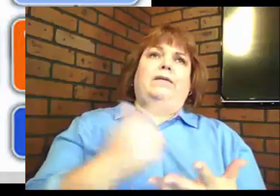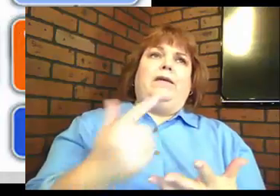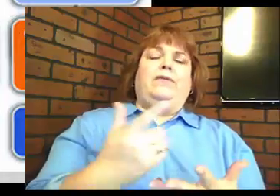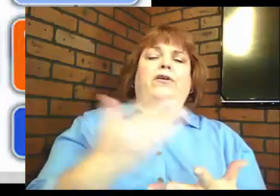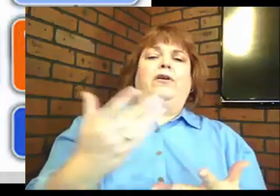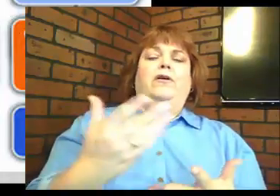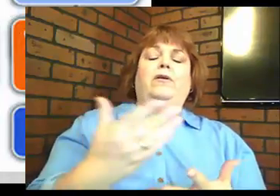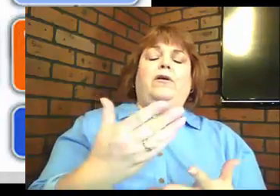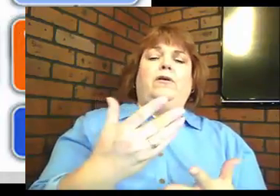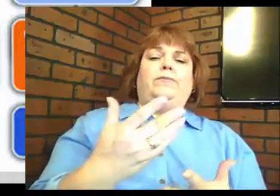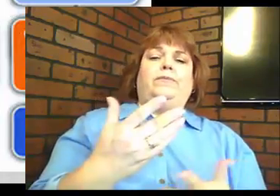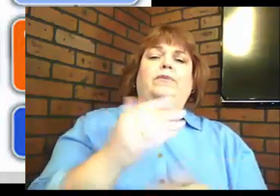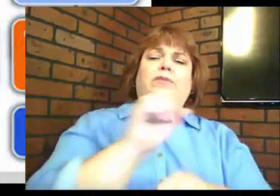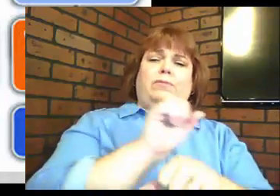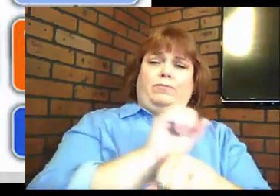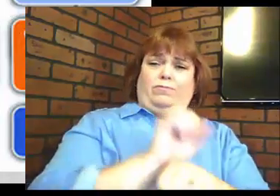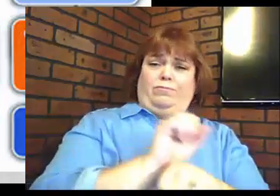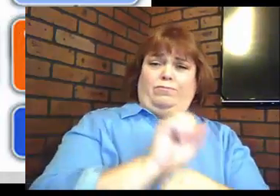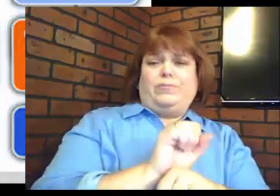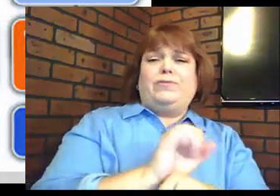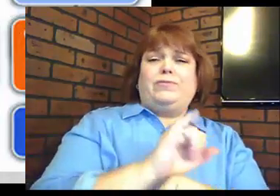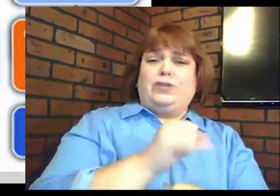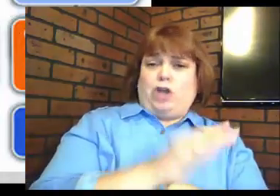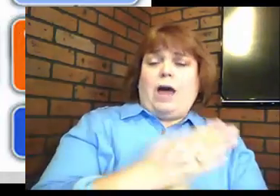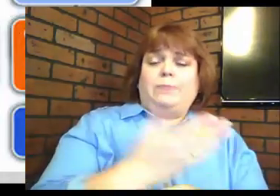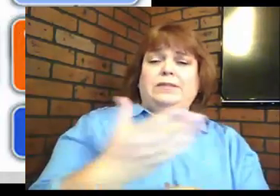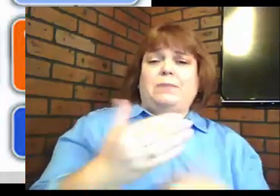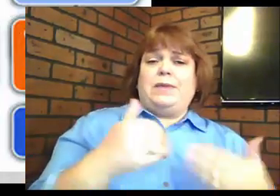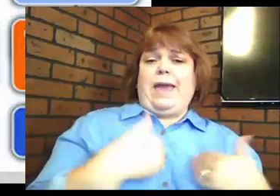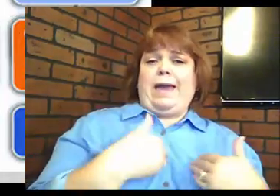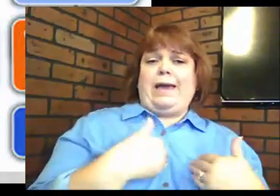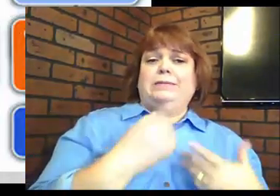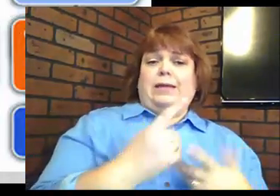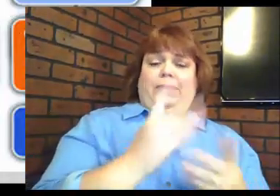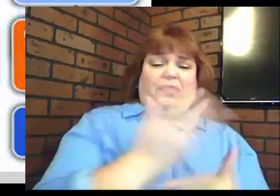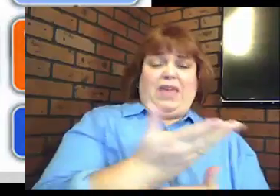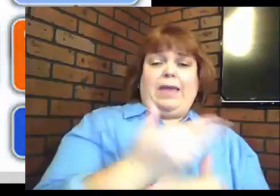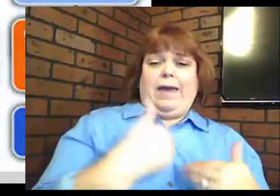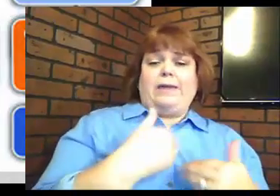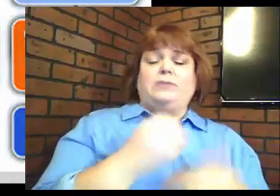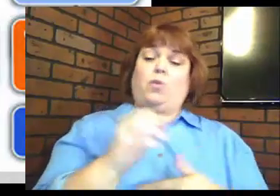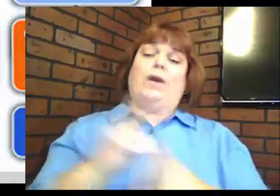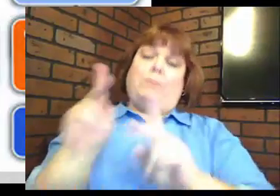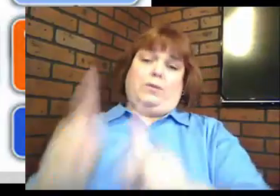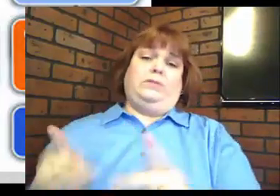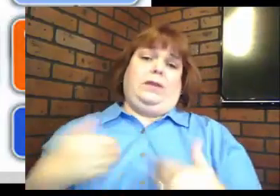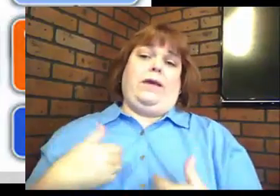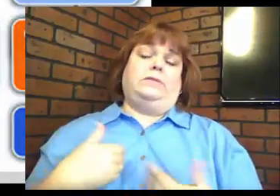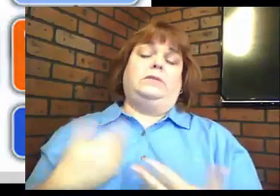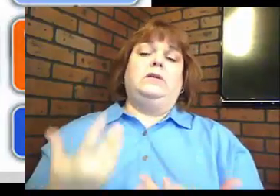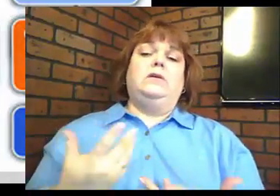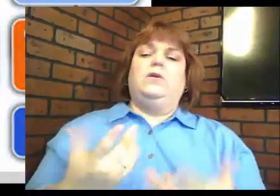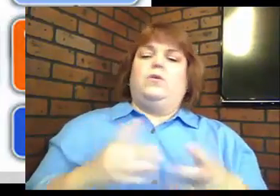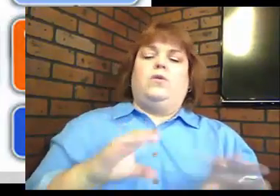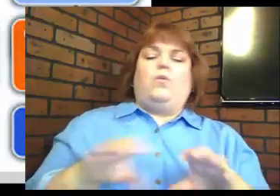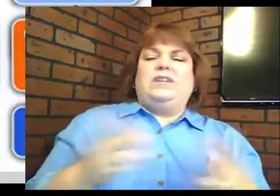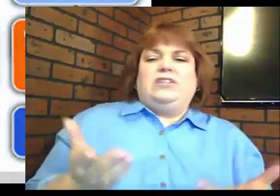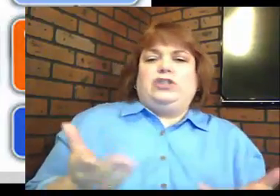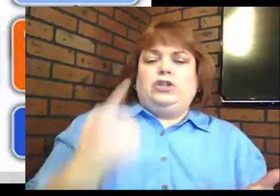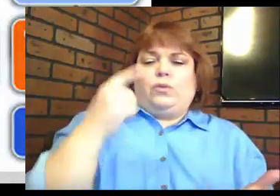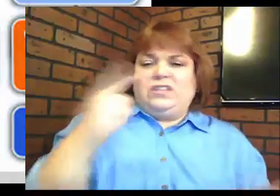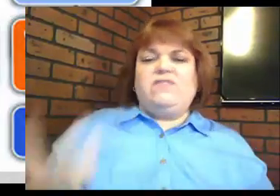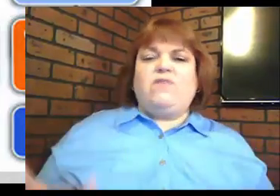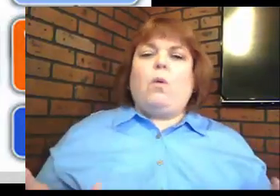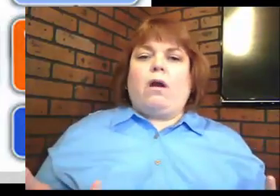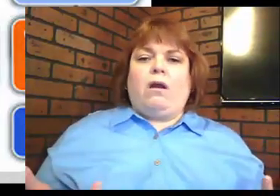Executive is the part of the government where the president, the boss, the